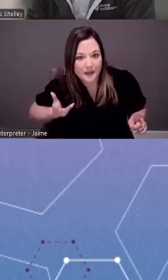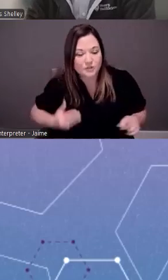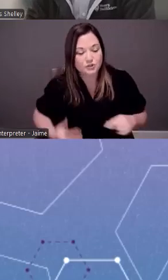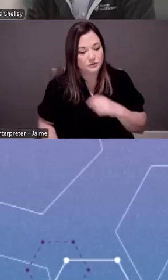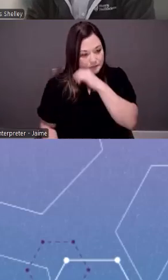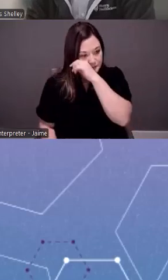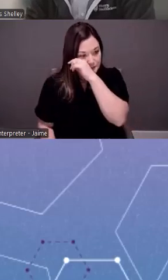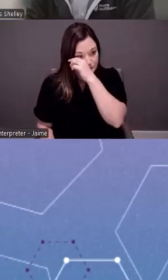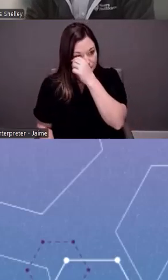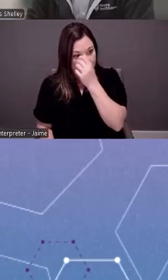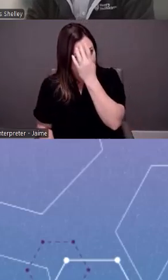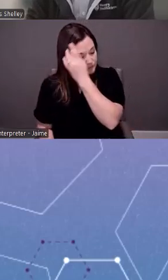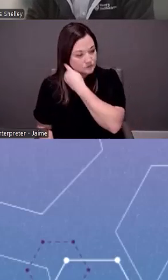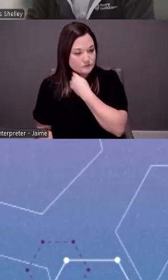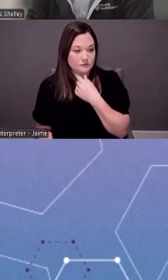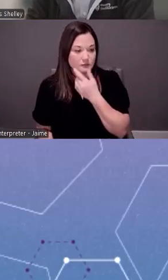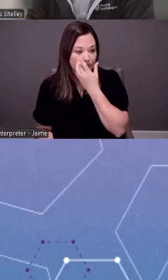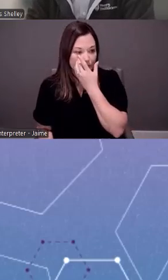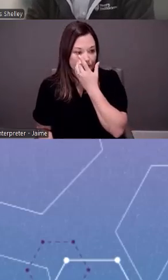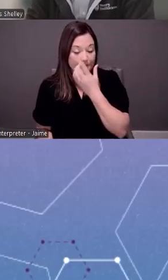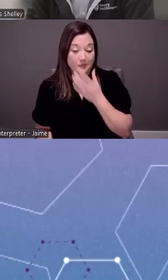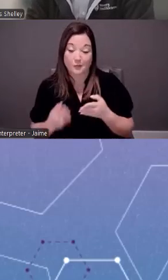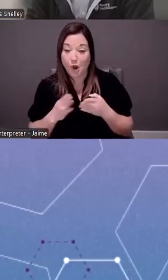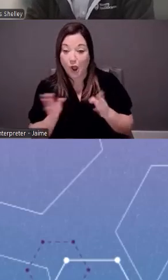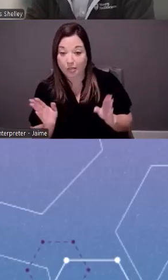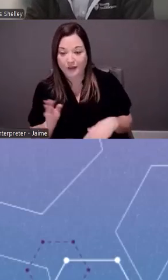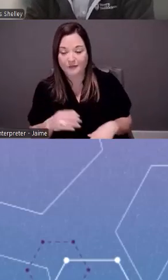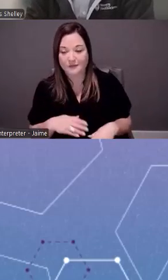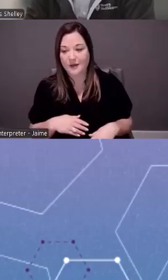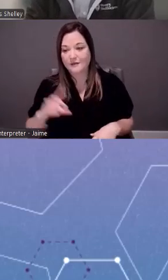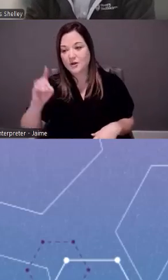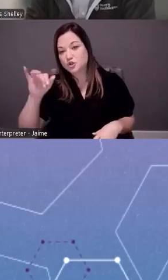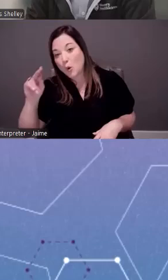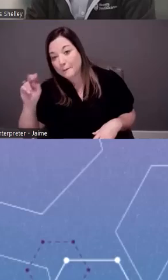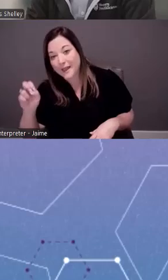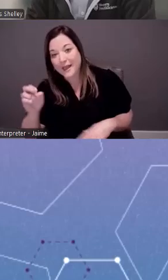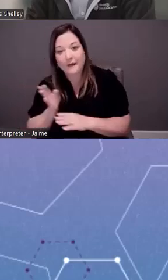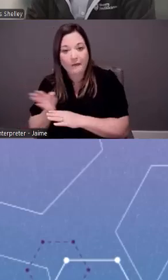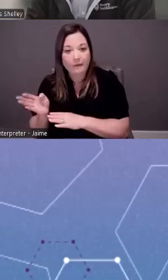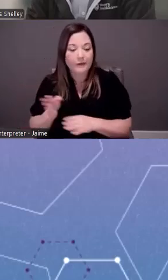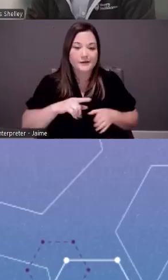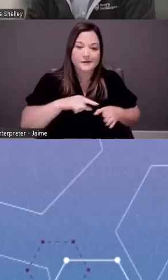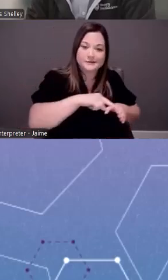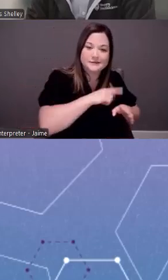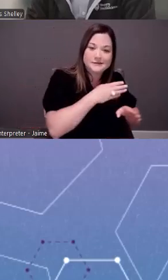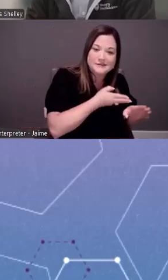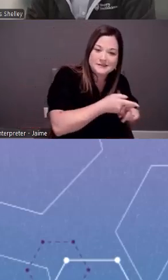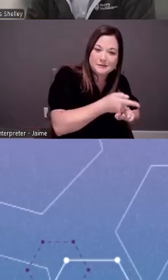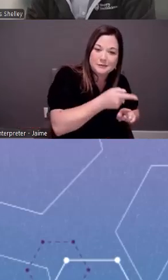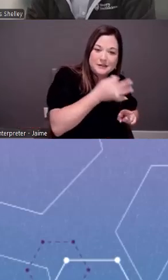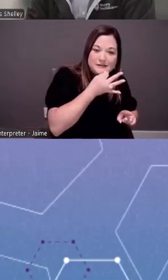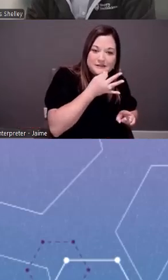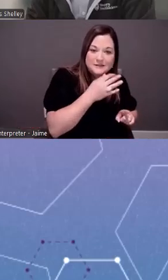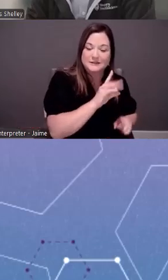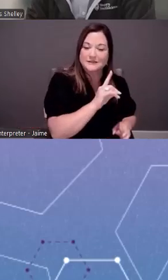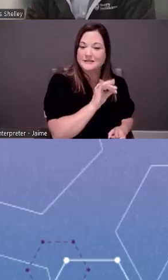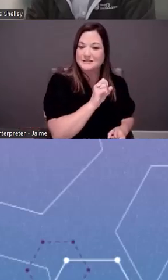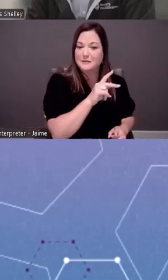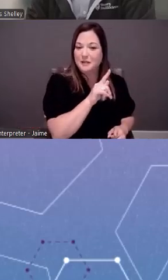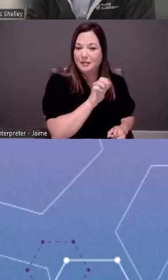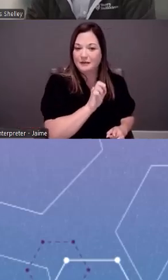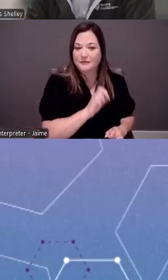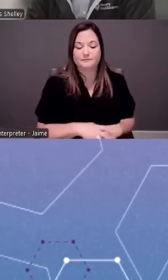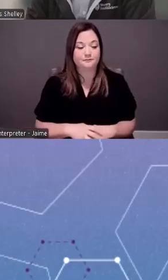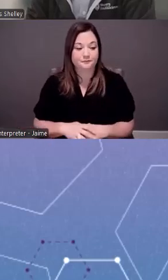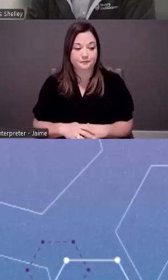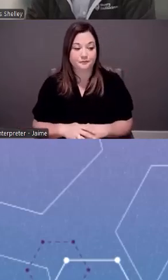knowledge. And broadly speaking, there's domains and disciplines. There's areas where, people are